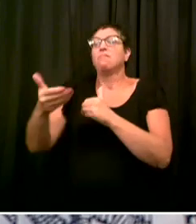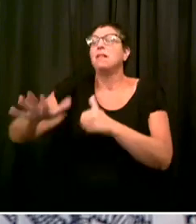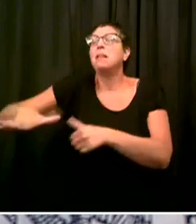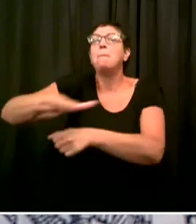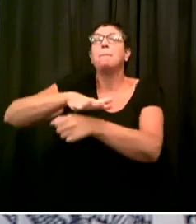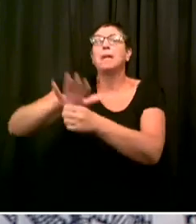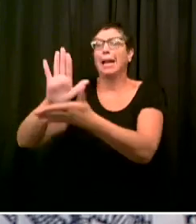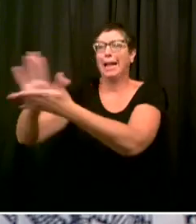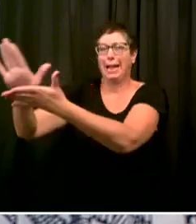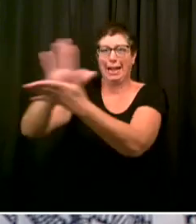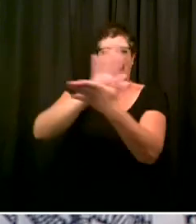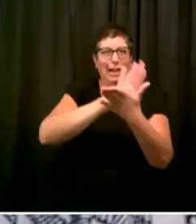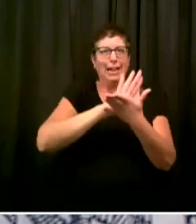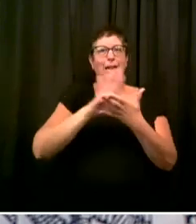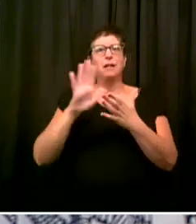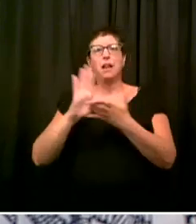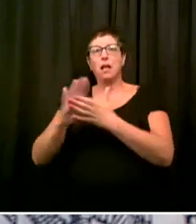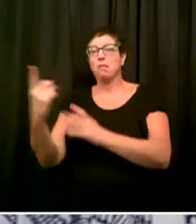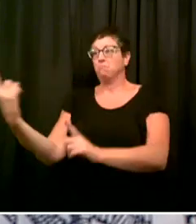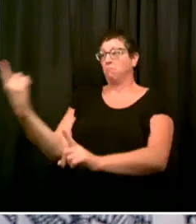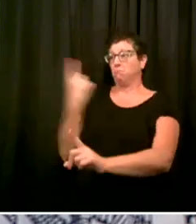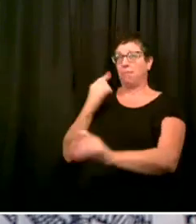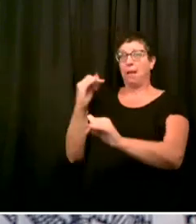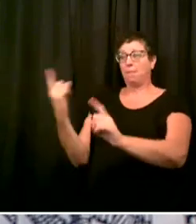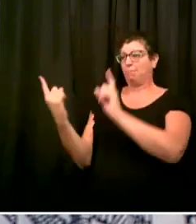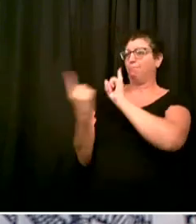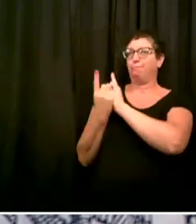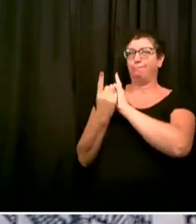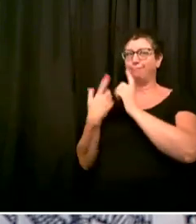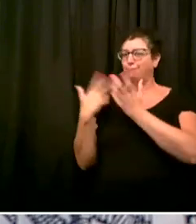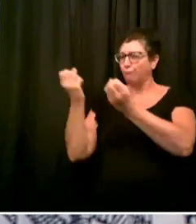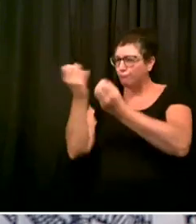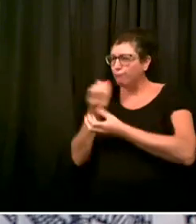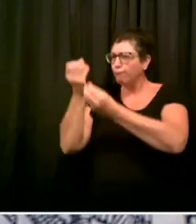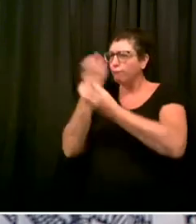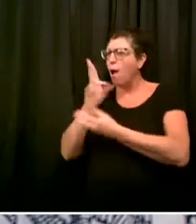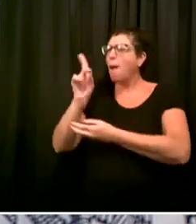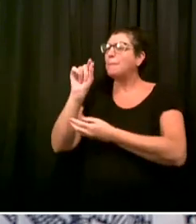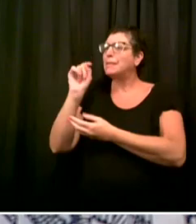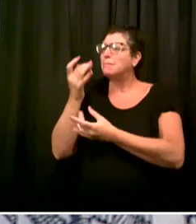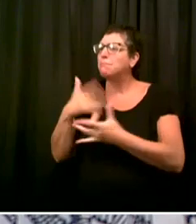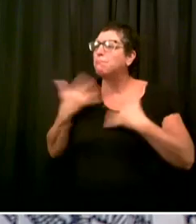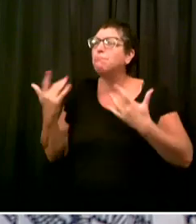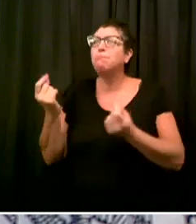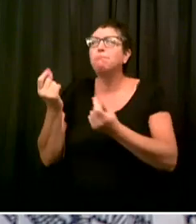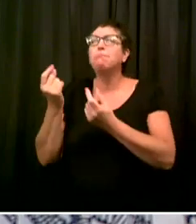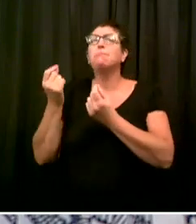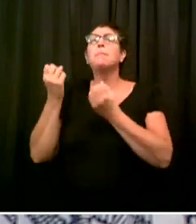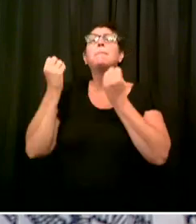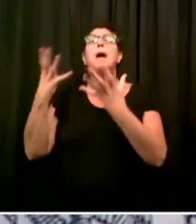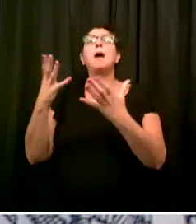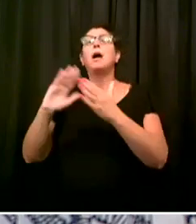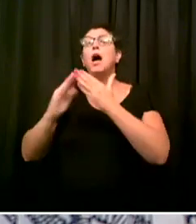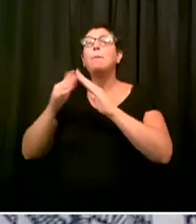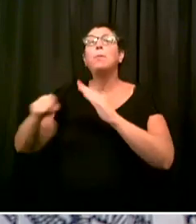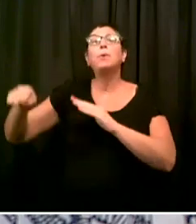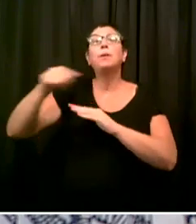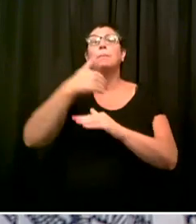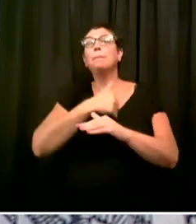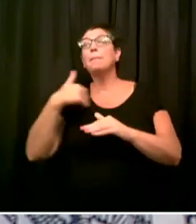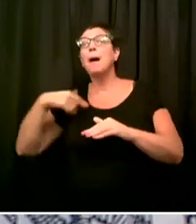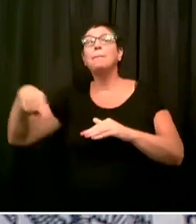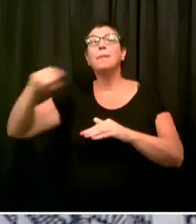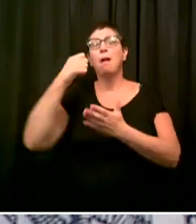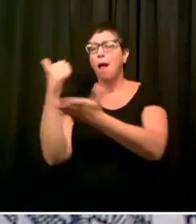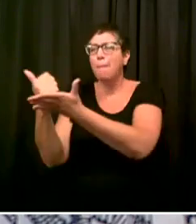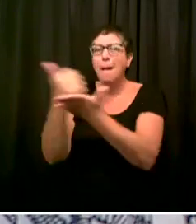coming forward. They understand it's a tough time, they're pitching in. So absolutely, we're seeing this all over the city. Just like in the beginning of this